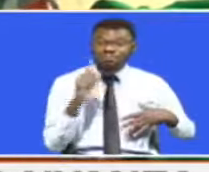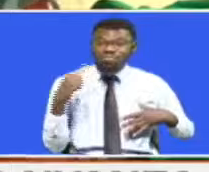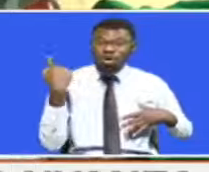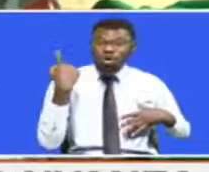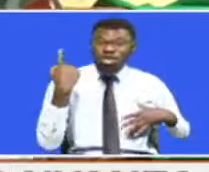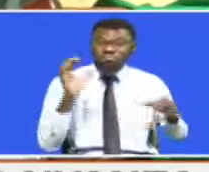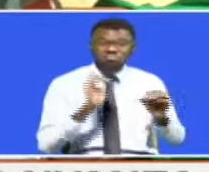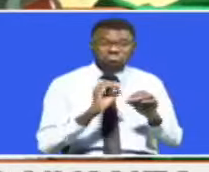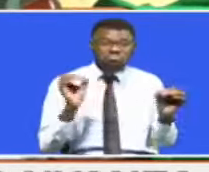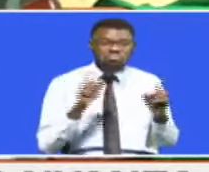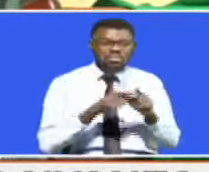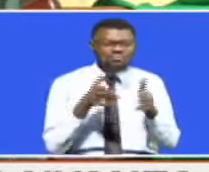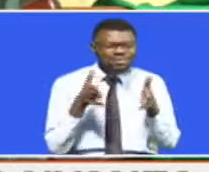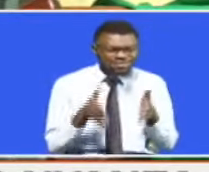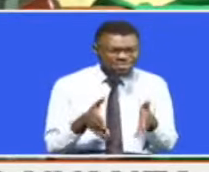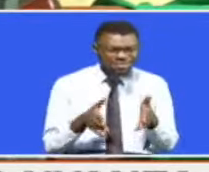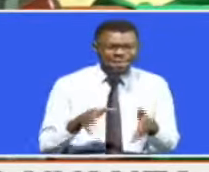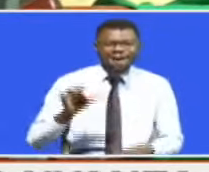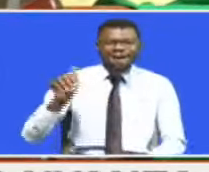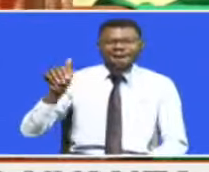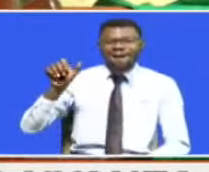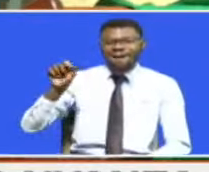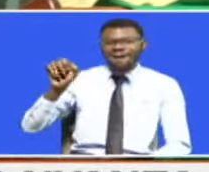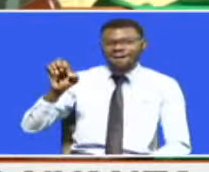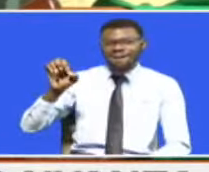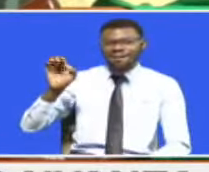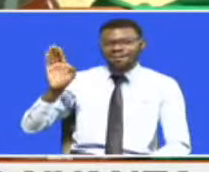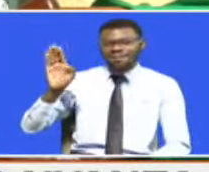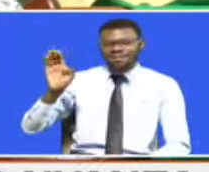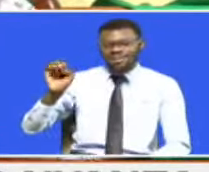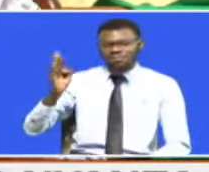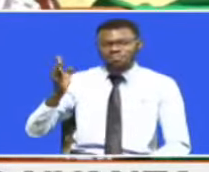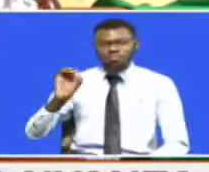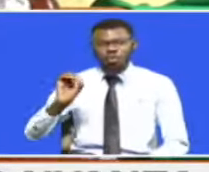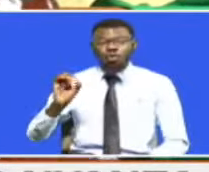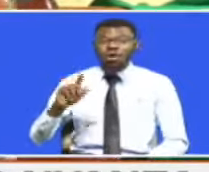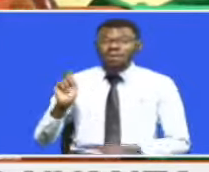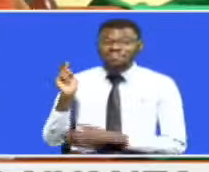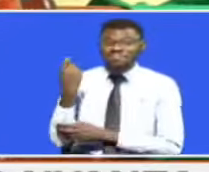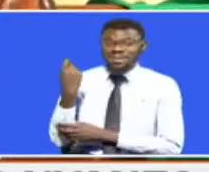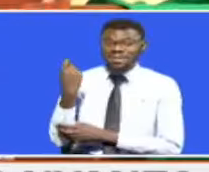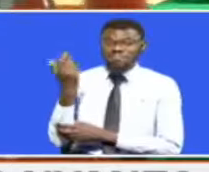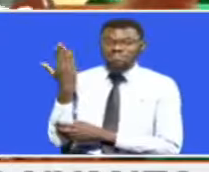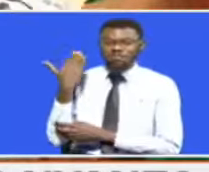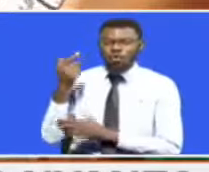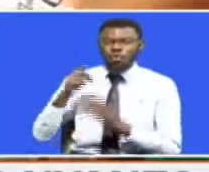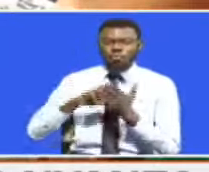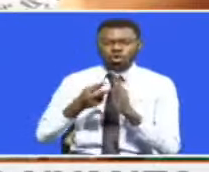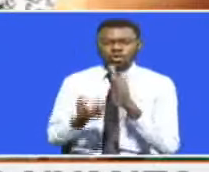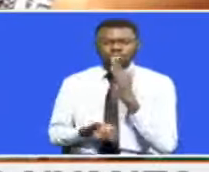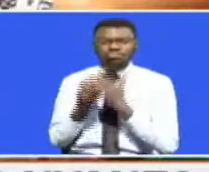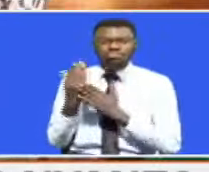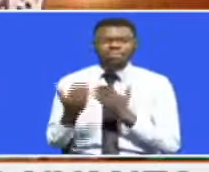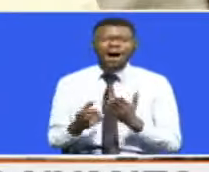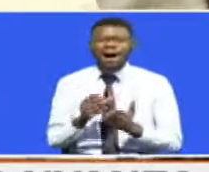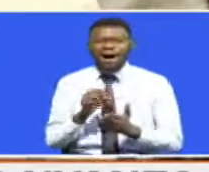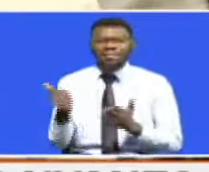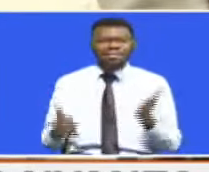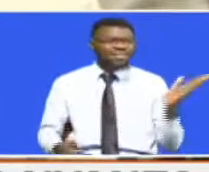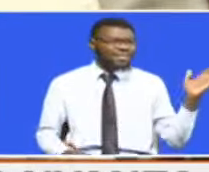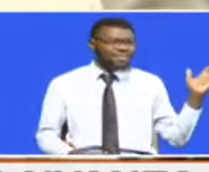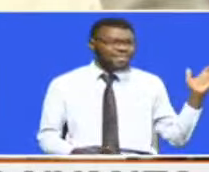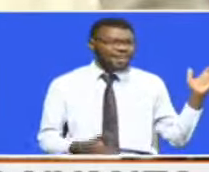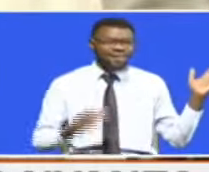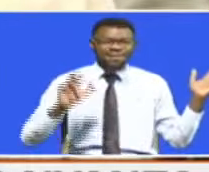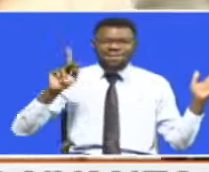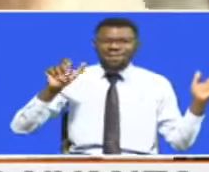even here in Asembo. You are aware that among those peers the president has been launching, one of them is right here in Kamit, and one